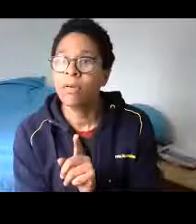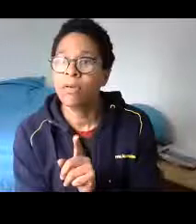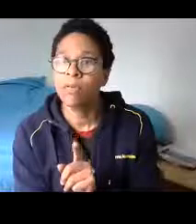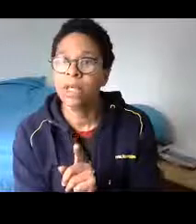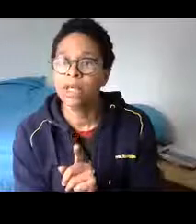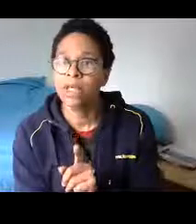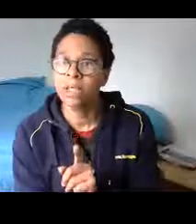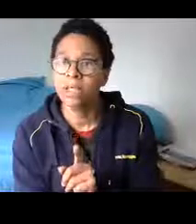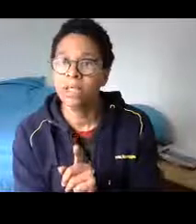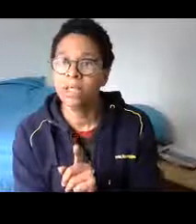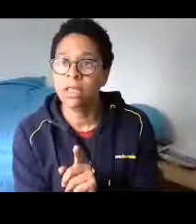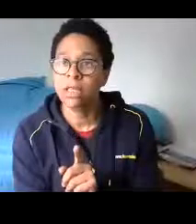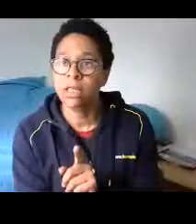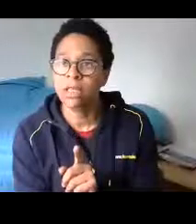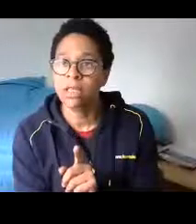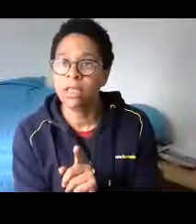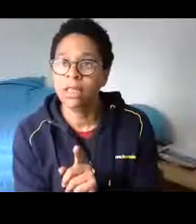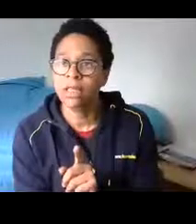Great.